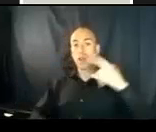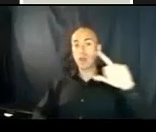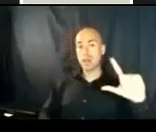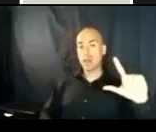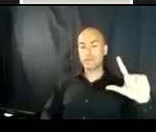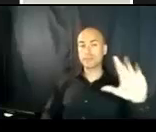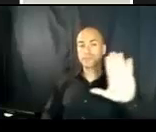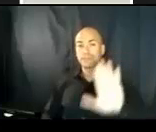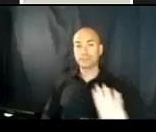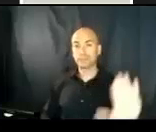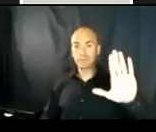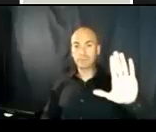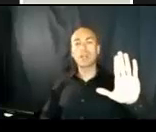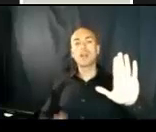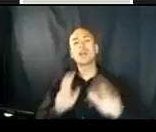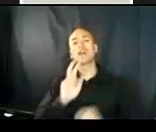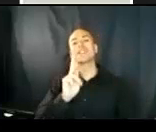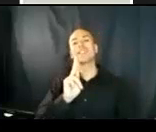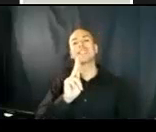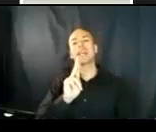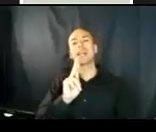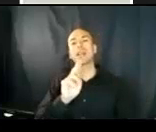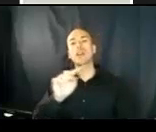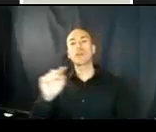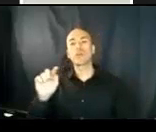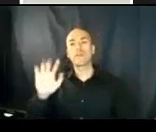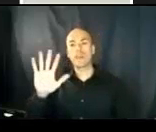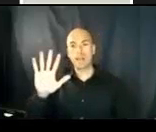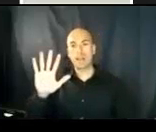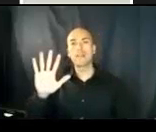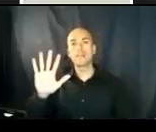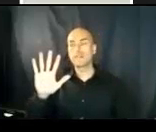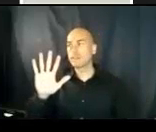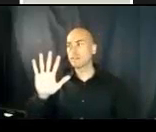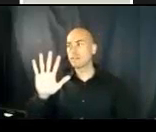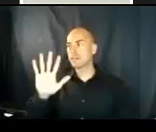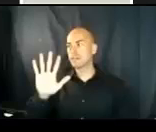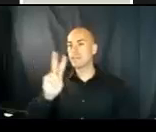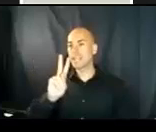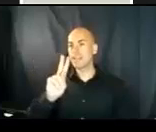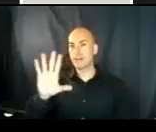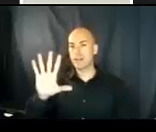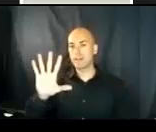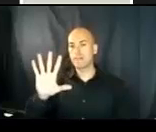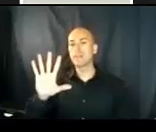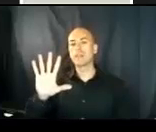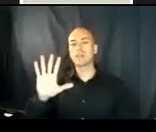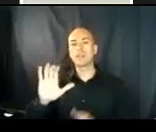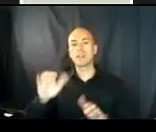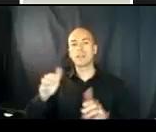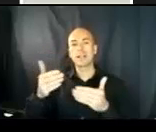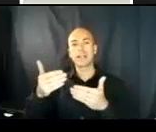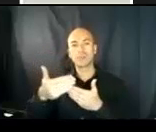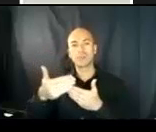is a K-5 classroom. And the teacher obviously is a teacher who